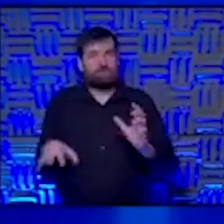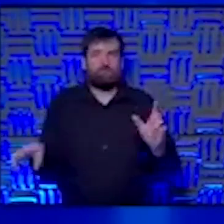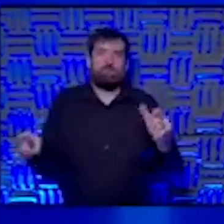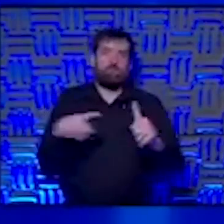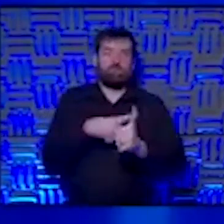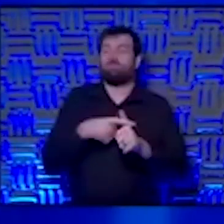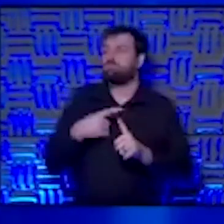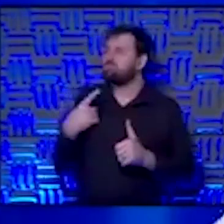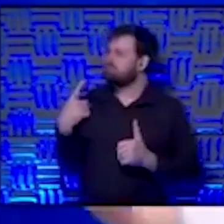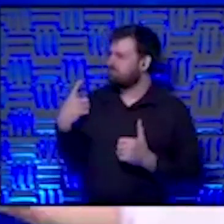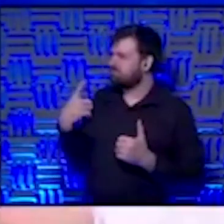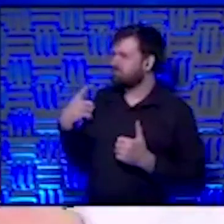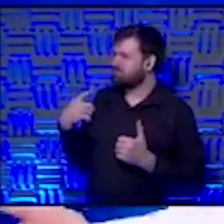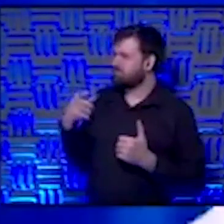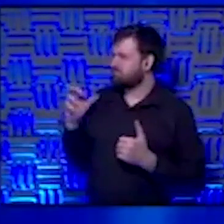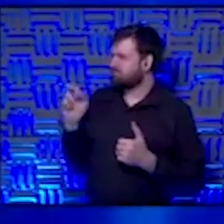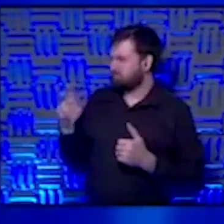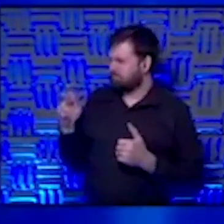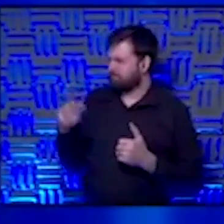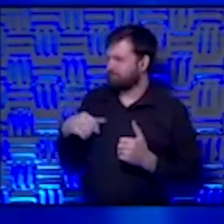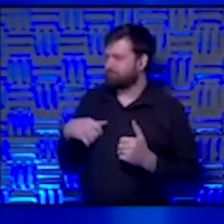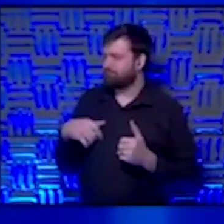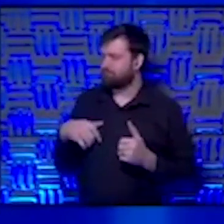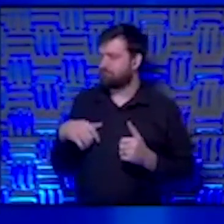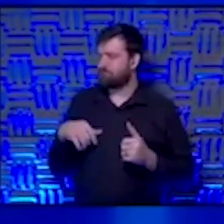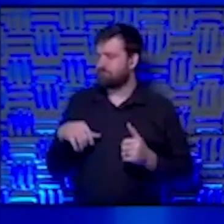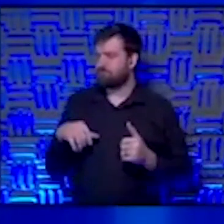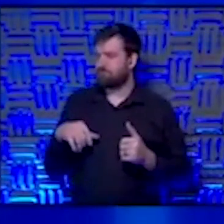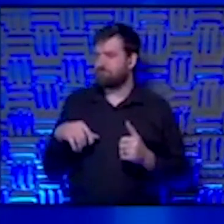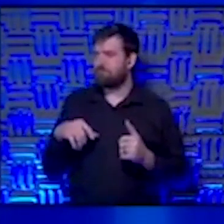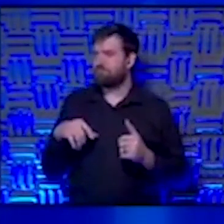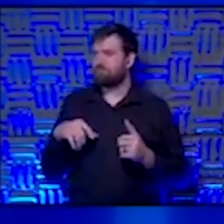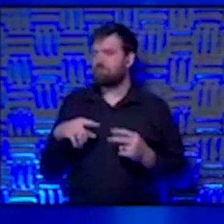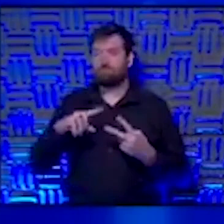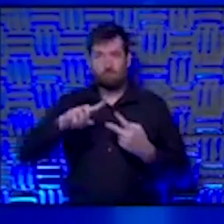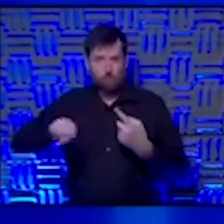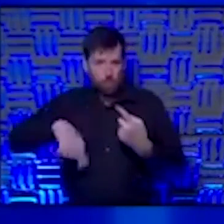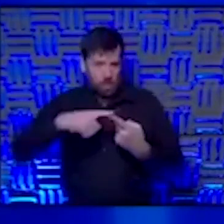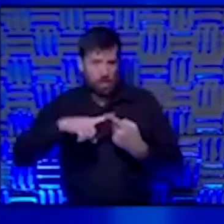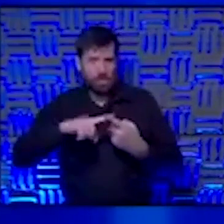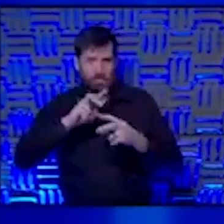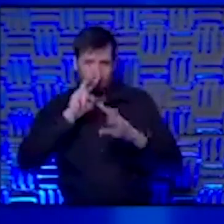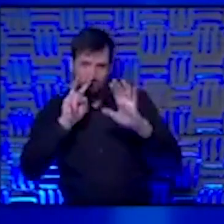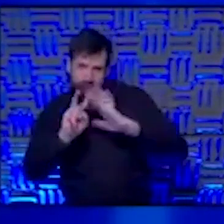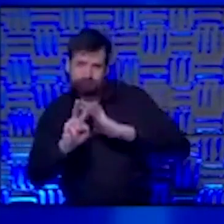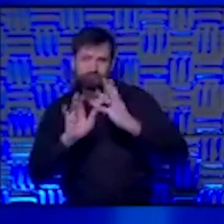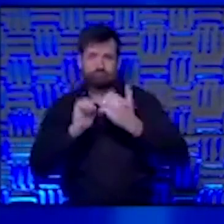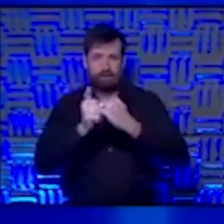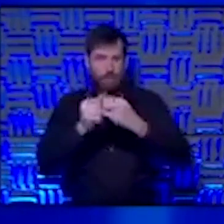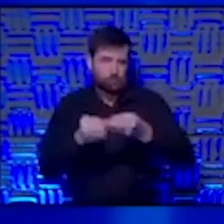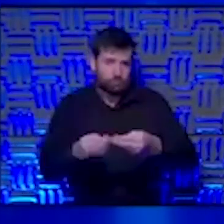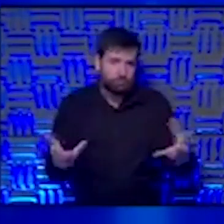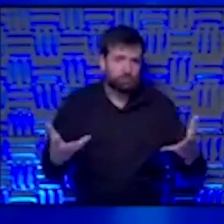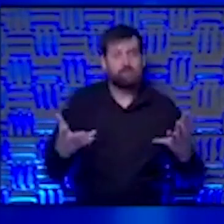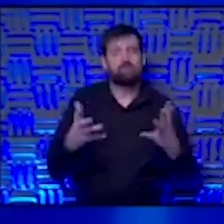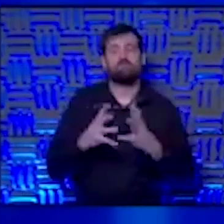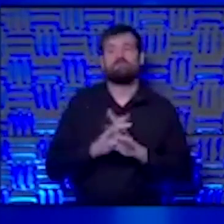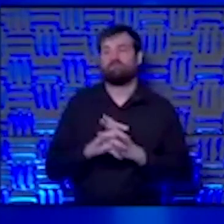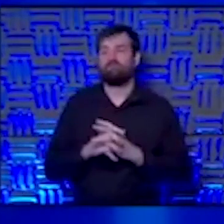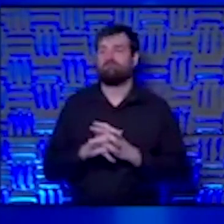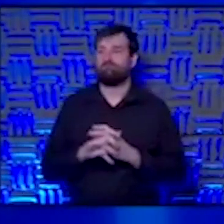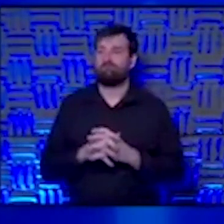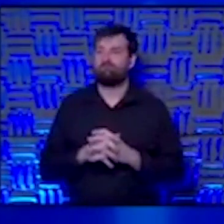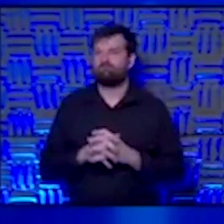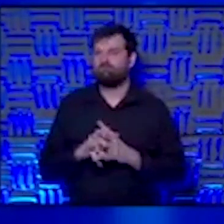on that first one. And Hawk, I think as far as when we can forecast and how it's being distributed and some of that information, that